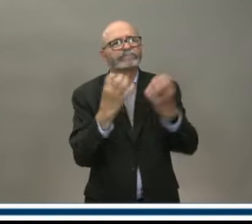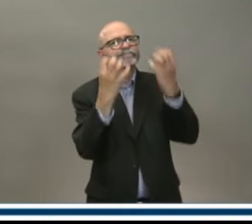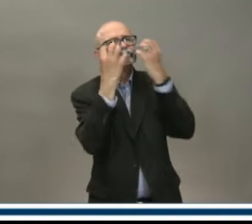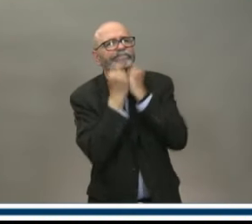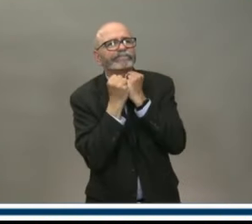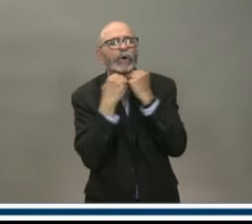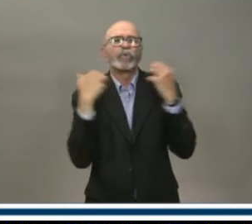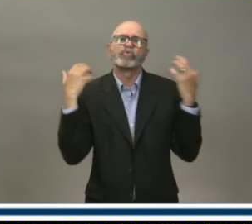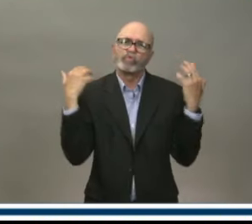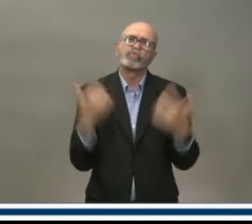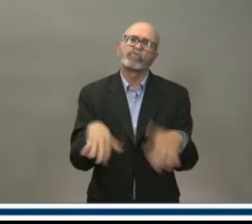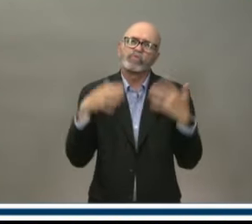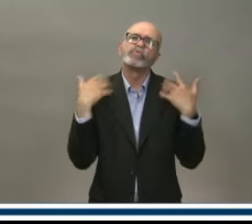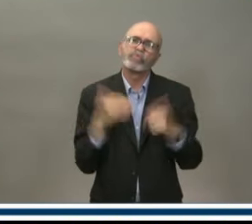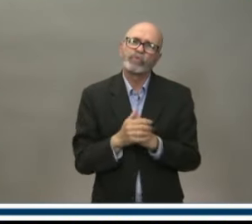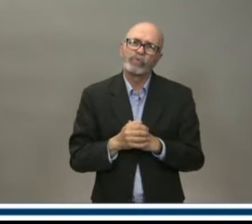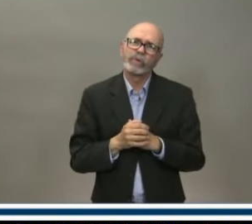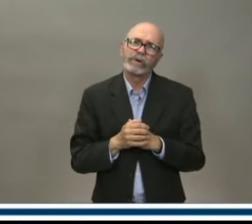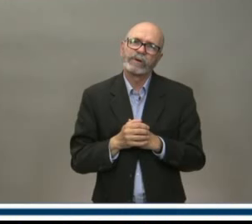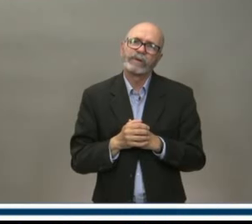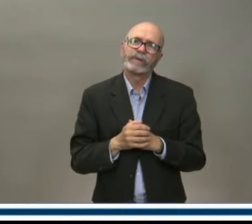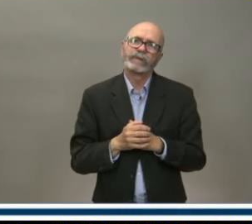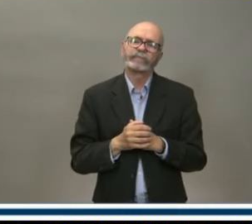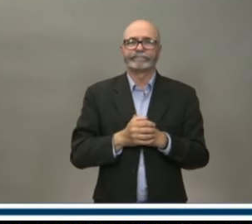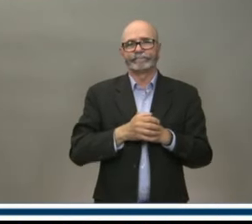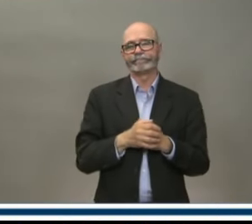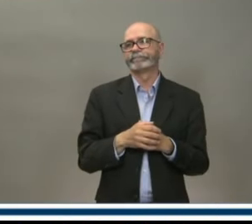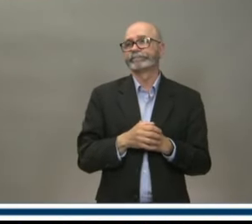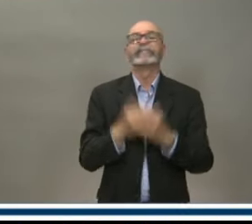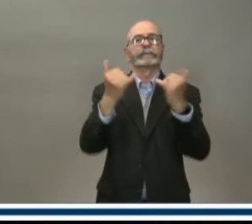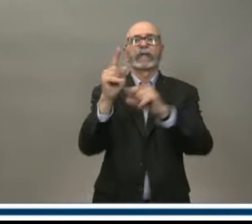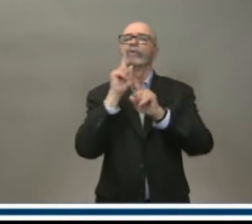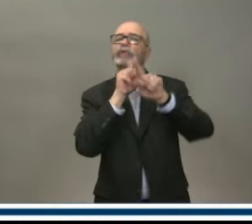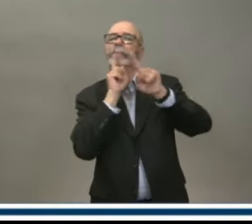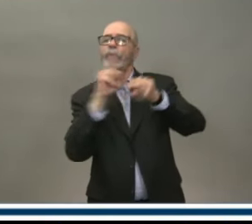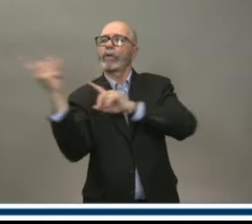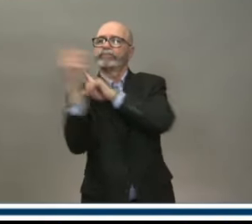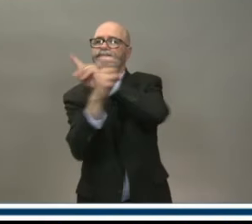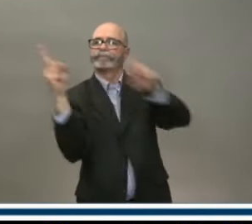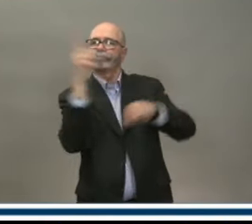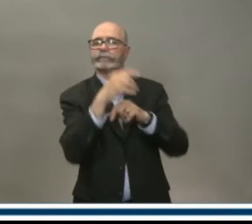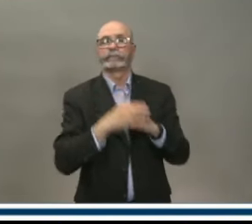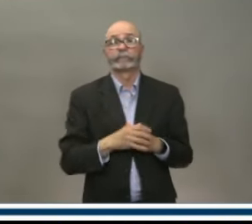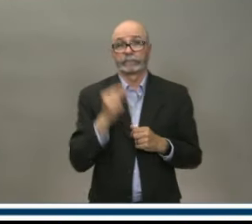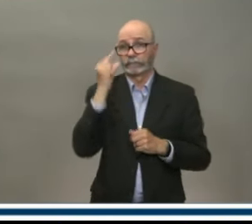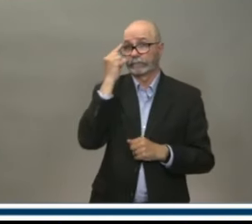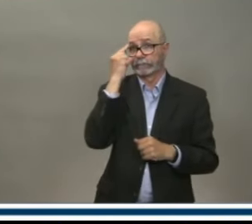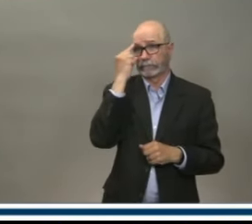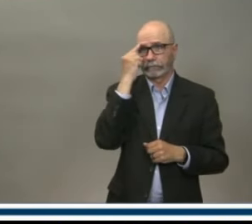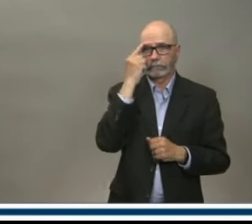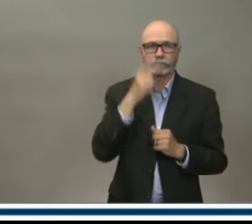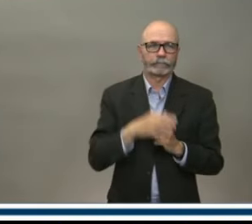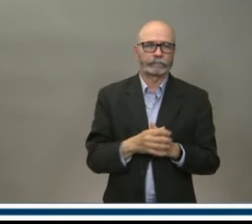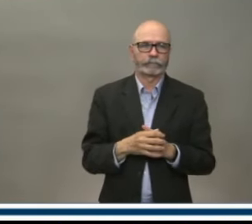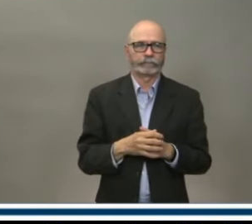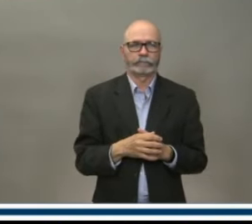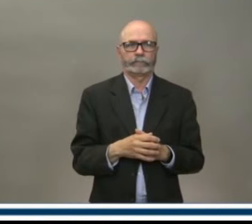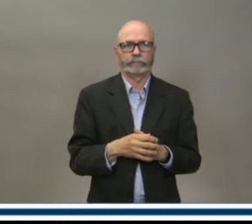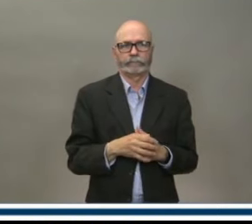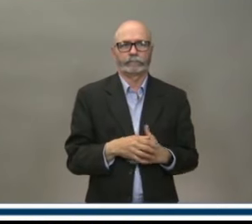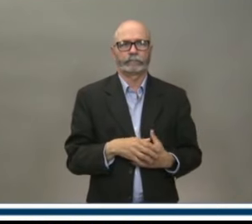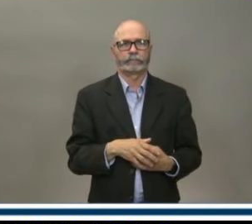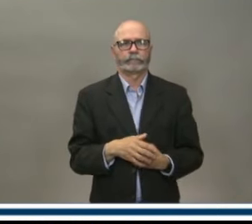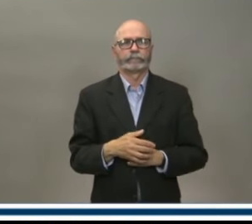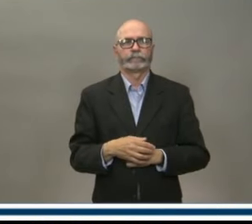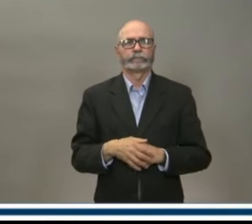Strang, and Tina will now take questions. We'll now go to the phone lines for questions. Again, as a reminder, we will take one question and one follow-up from reporters in the allotted time